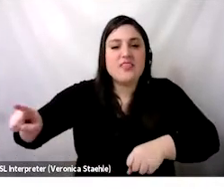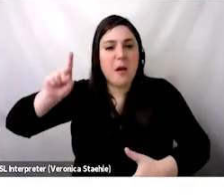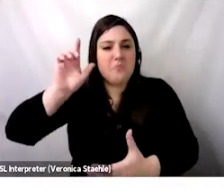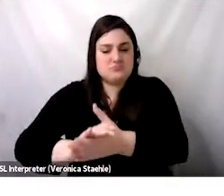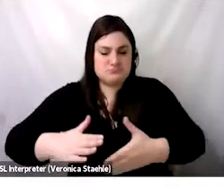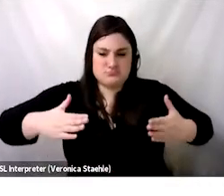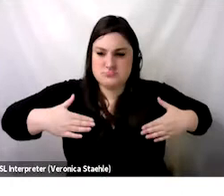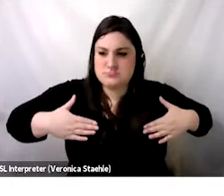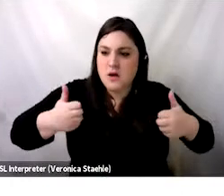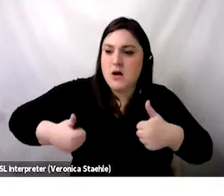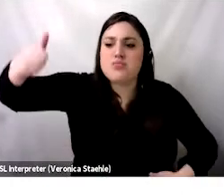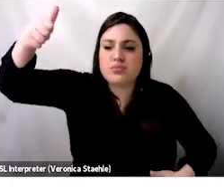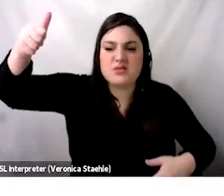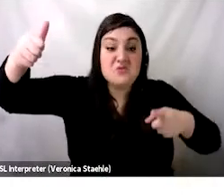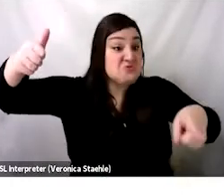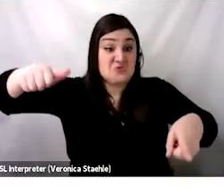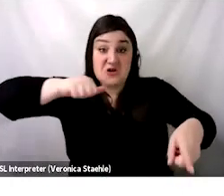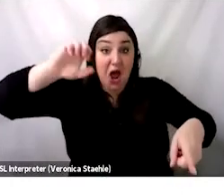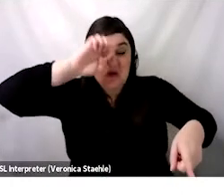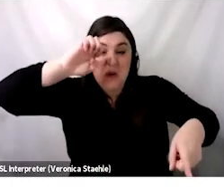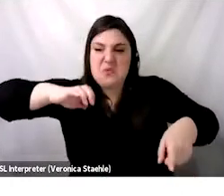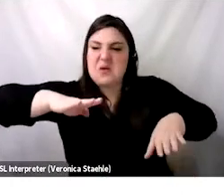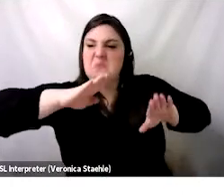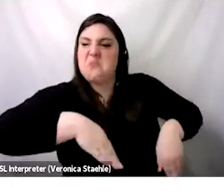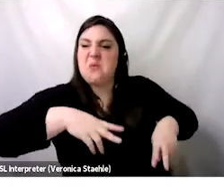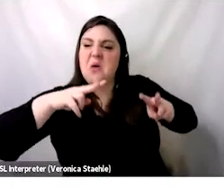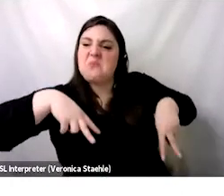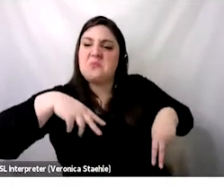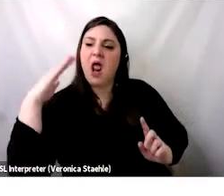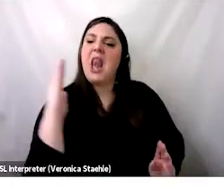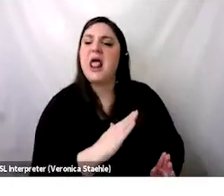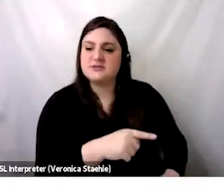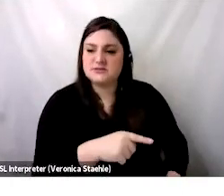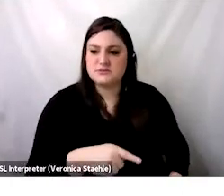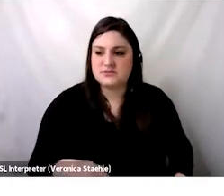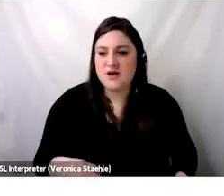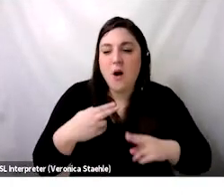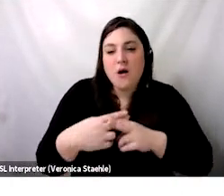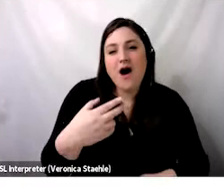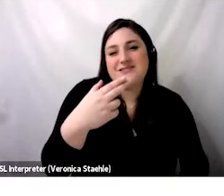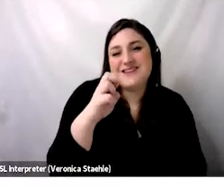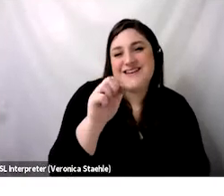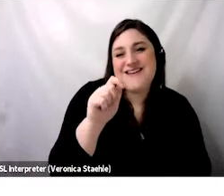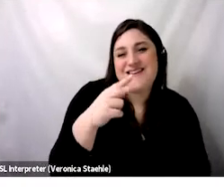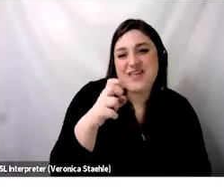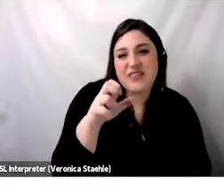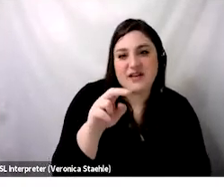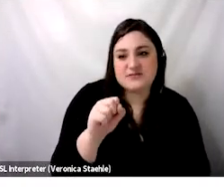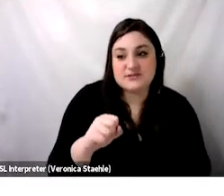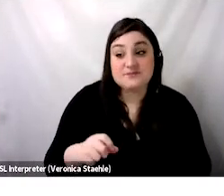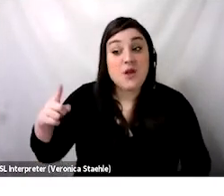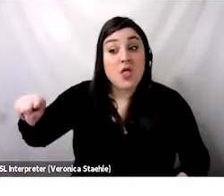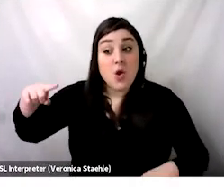non-European descent were nothing but heathens. They never considered indigenous laws,